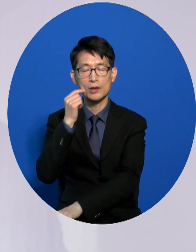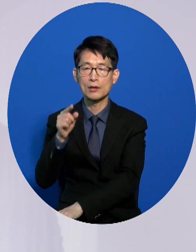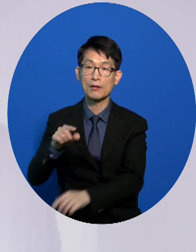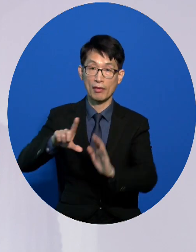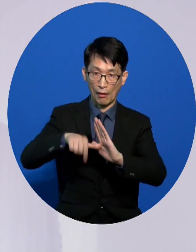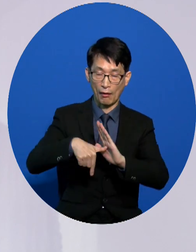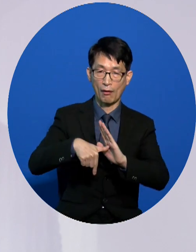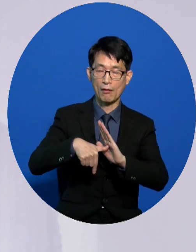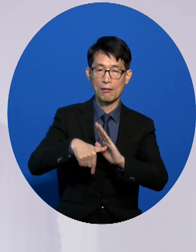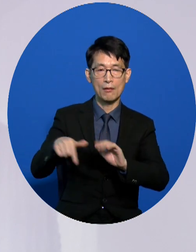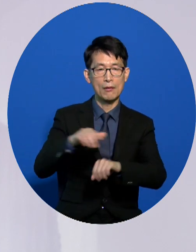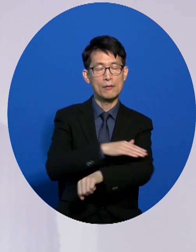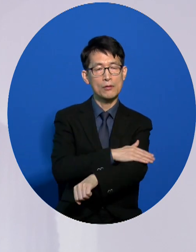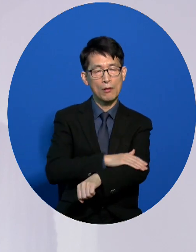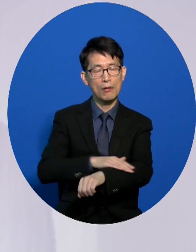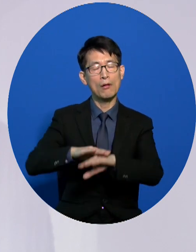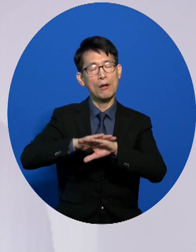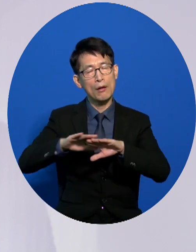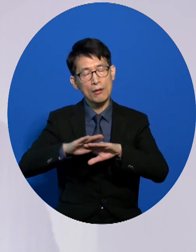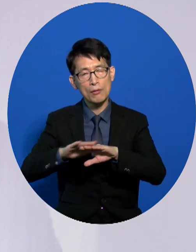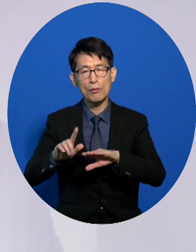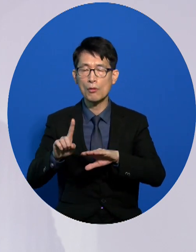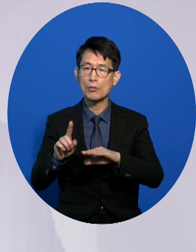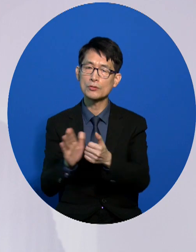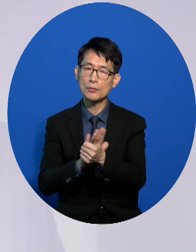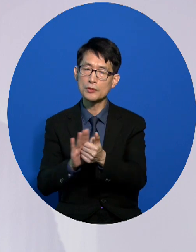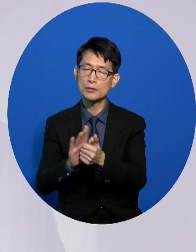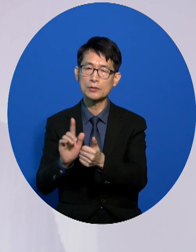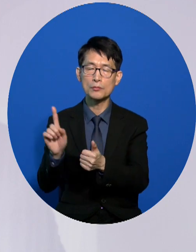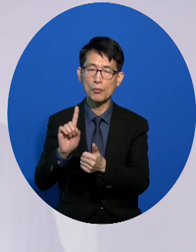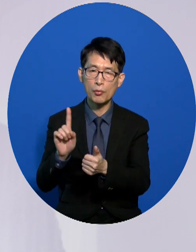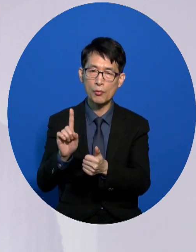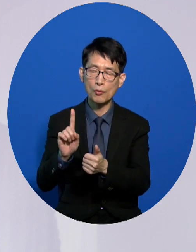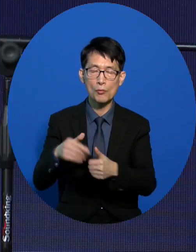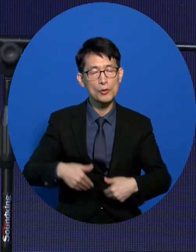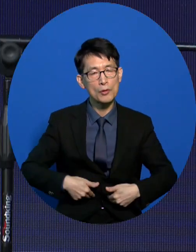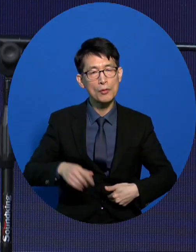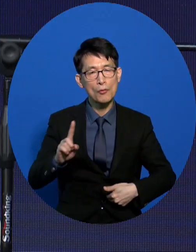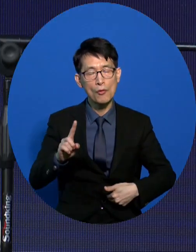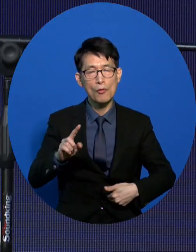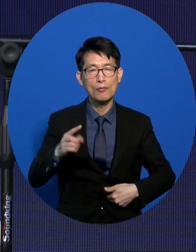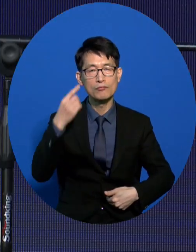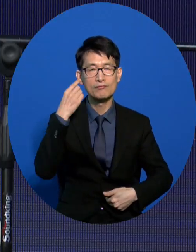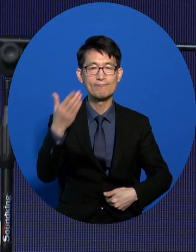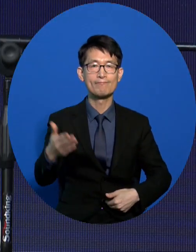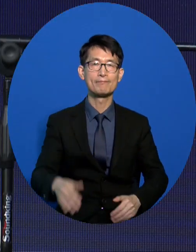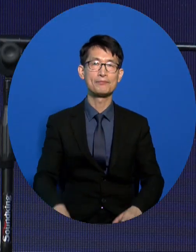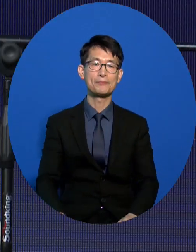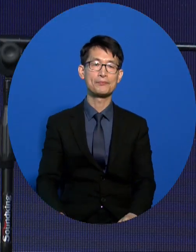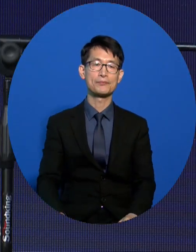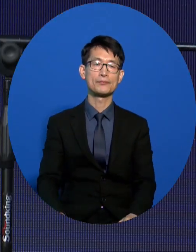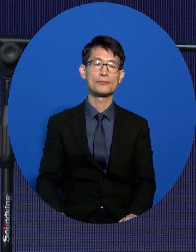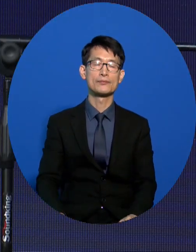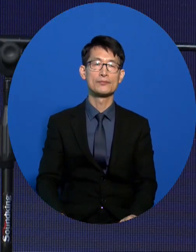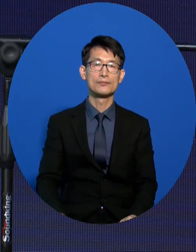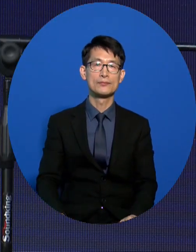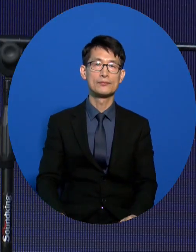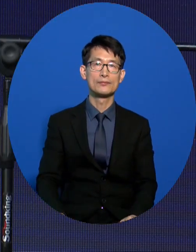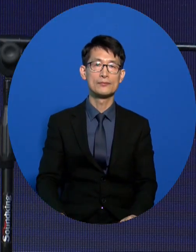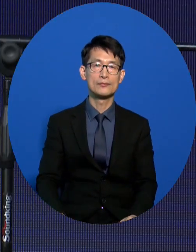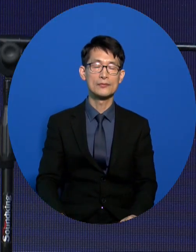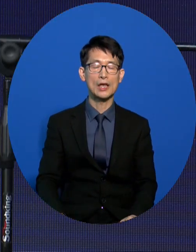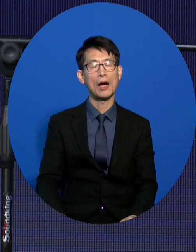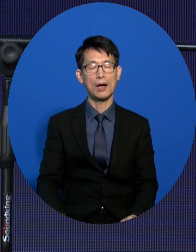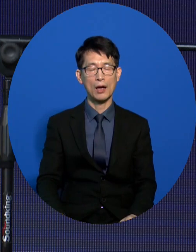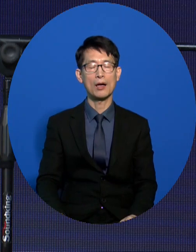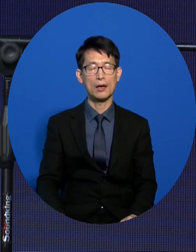example, hospitals, and helping them register, and stops there. So in order to provide more focused care and concentrated care, what